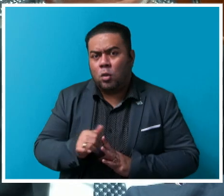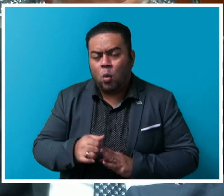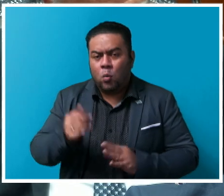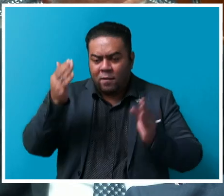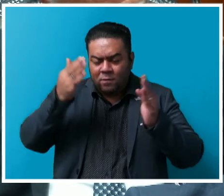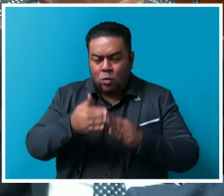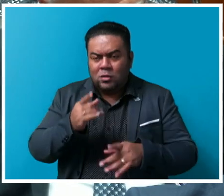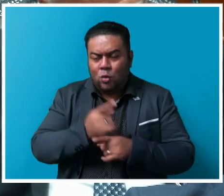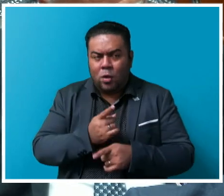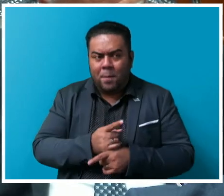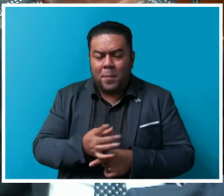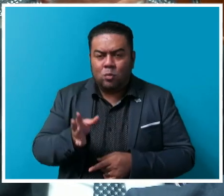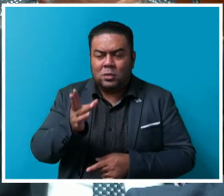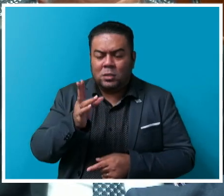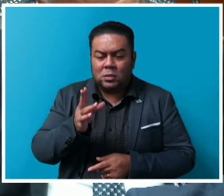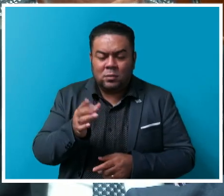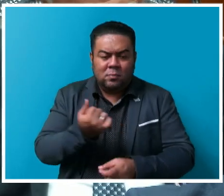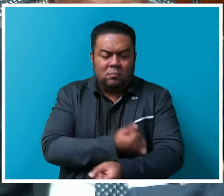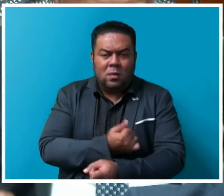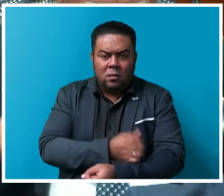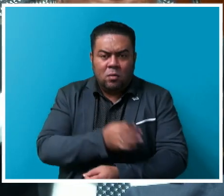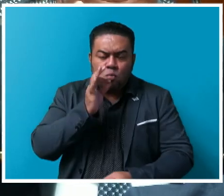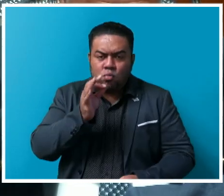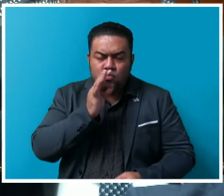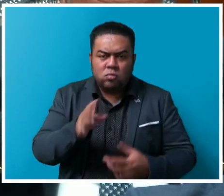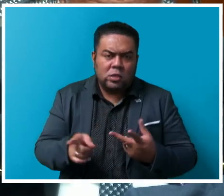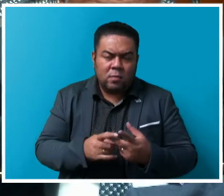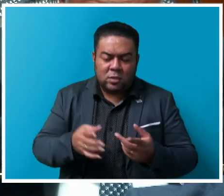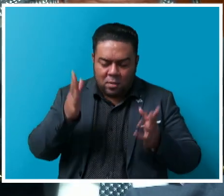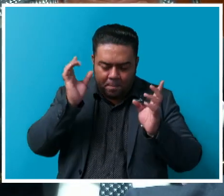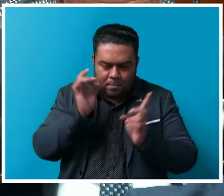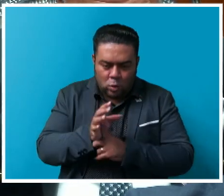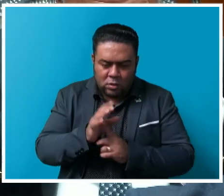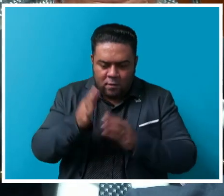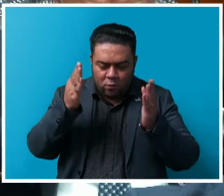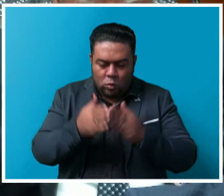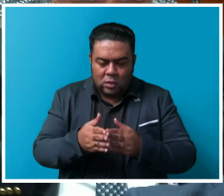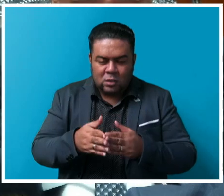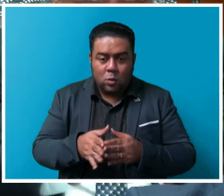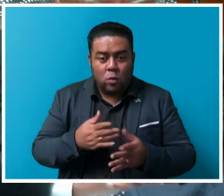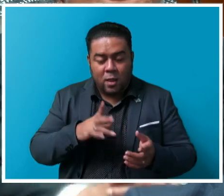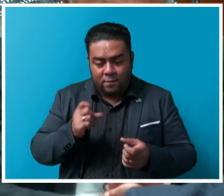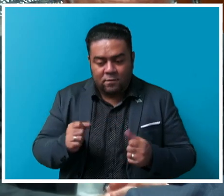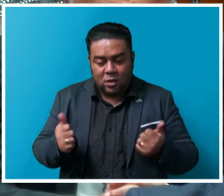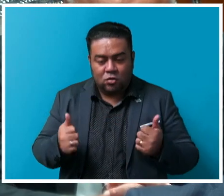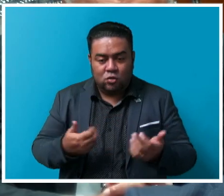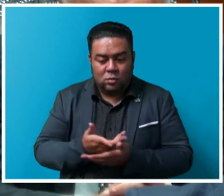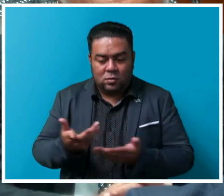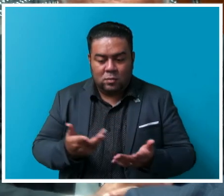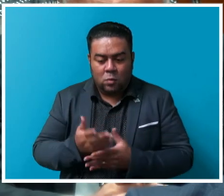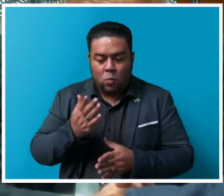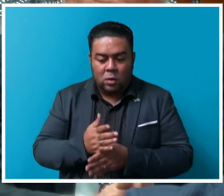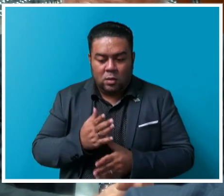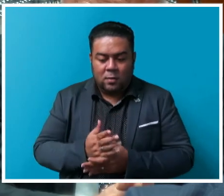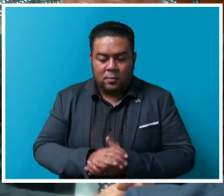industry and the nutraceutical industry is a key focus of this government. We have completed consultations and are working on legislation,